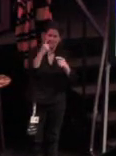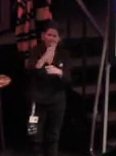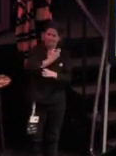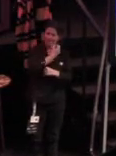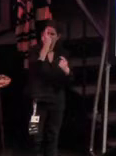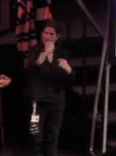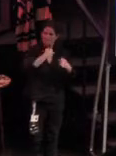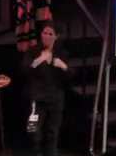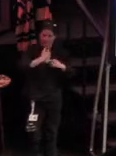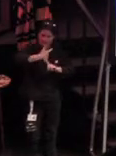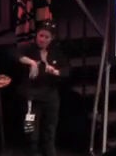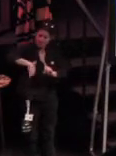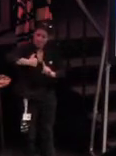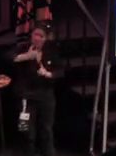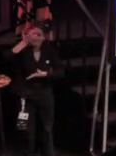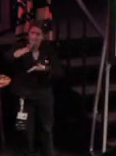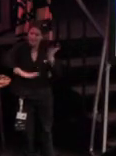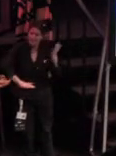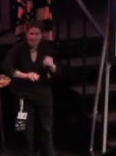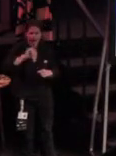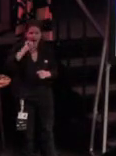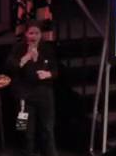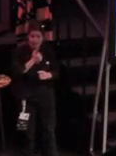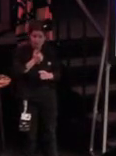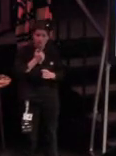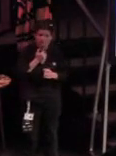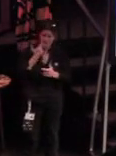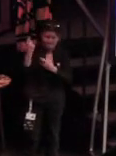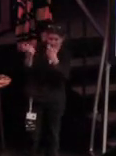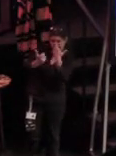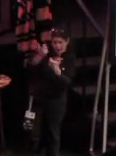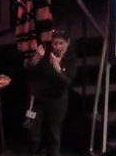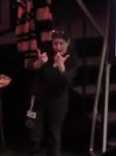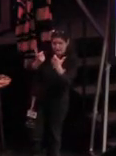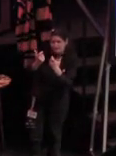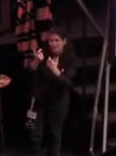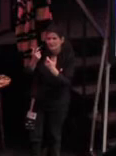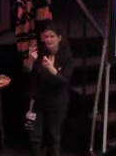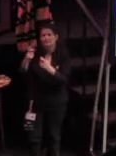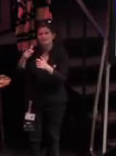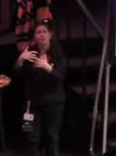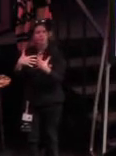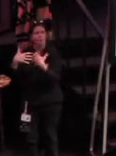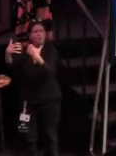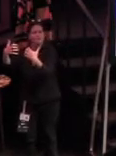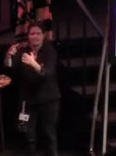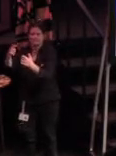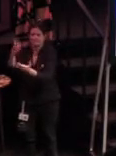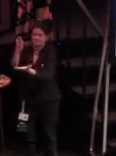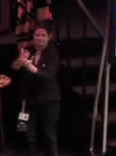I could somehow find a way to not only find the types of people who were diverse that, to get into the industry, but also